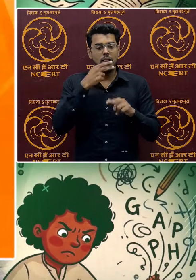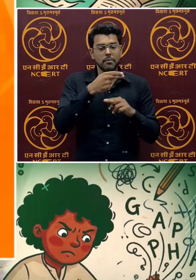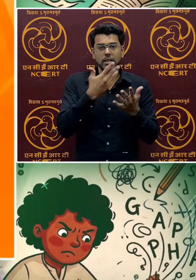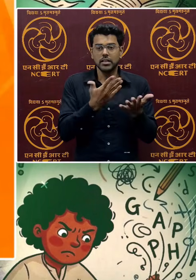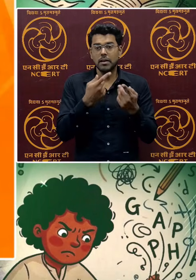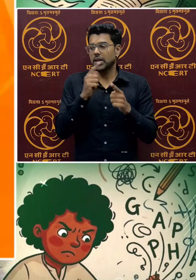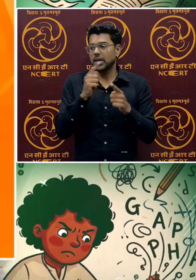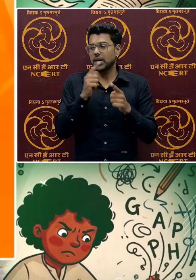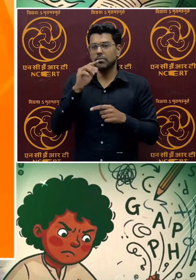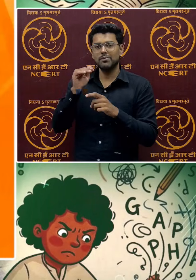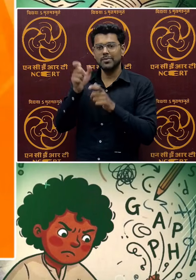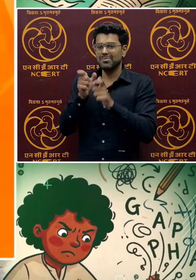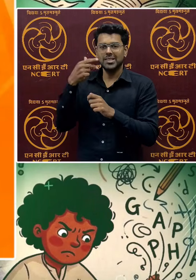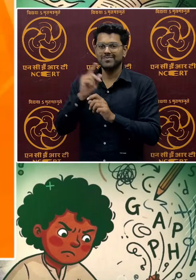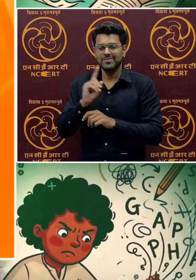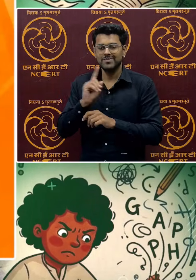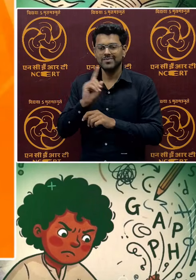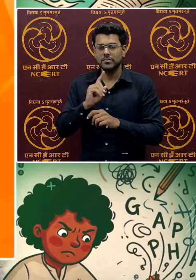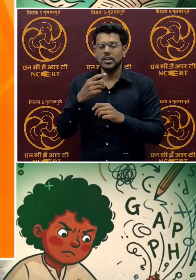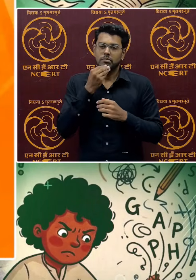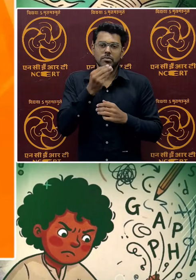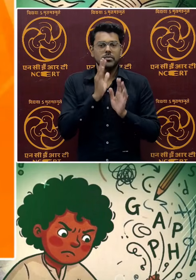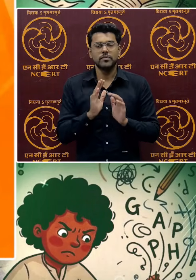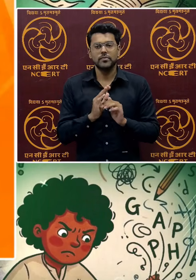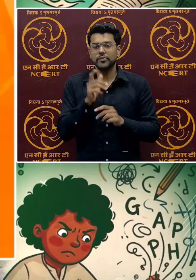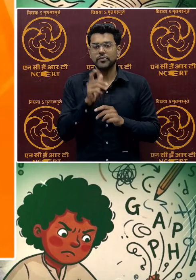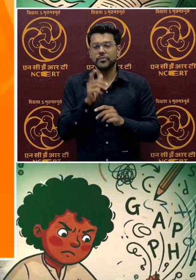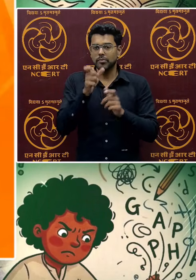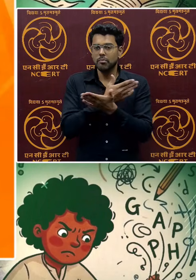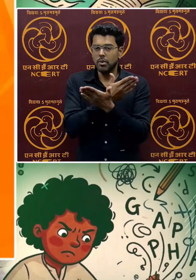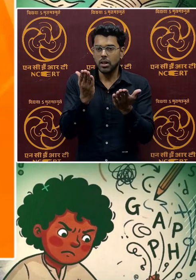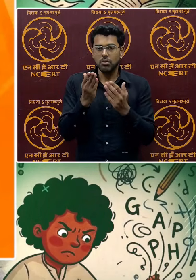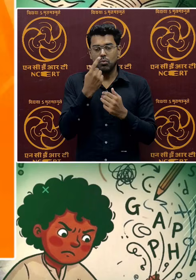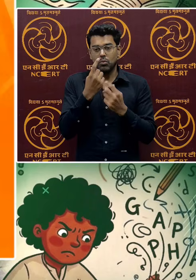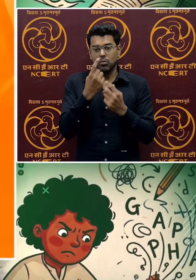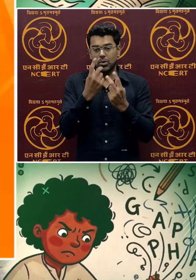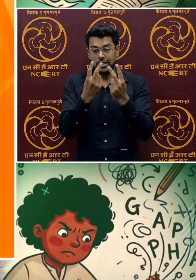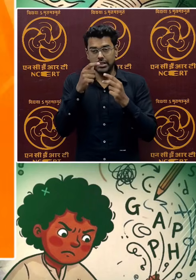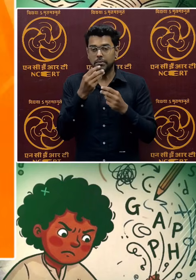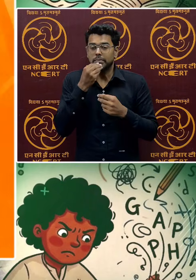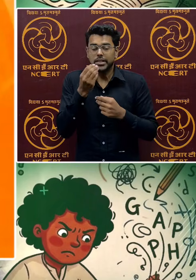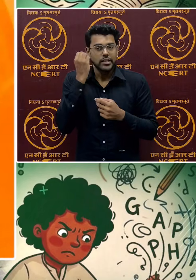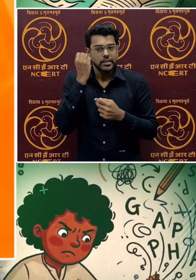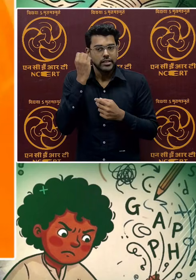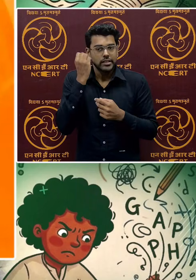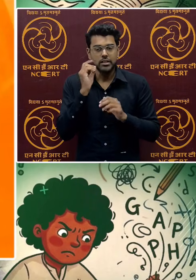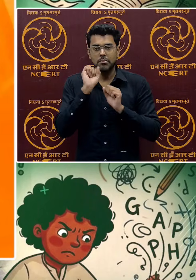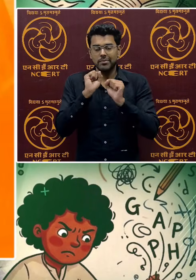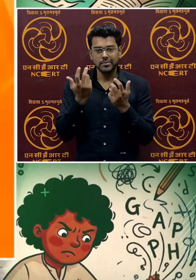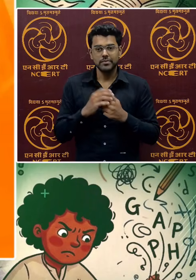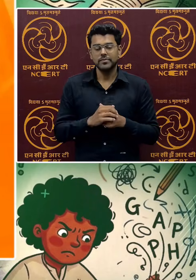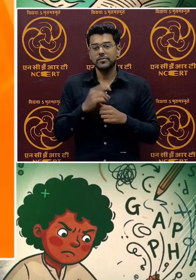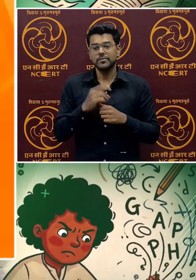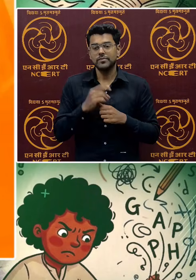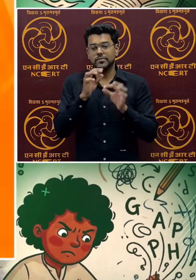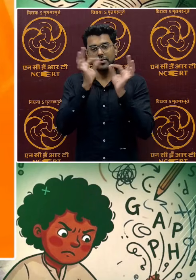but not my children. That is the only request I want. I want all the teachers to understand and get